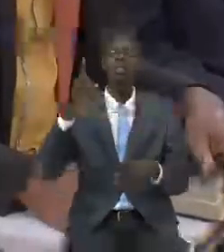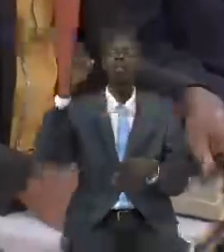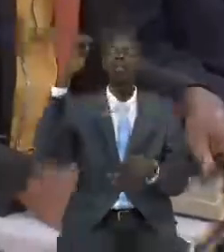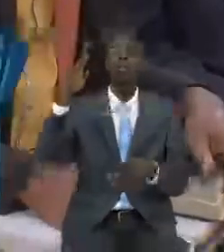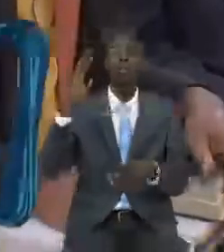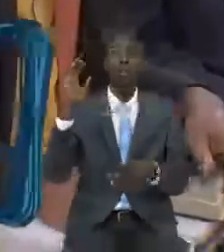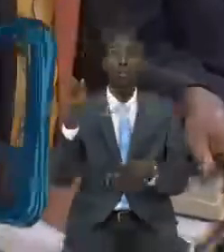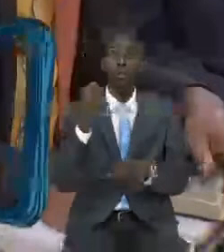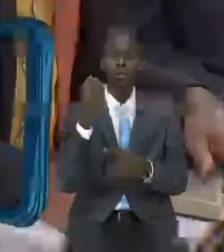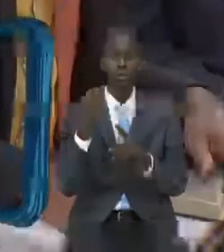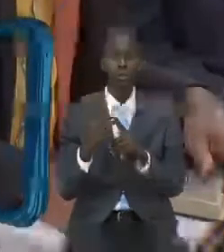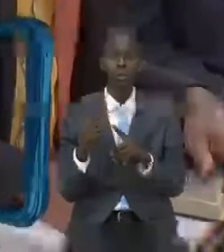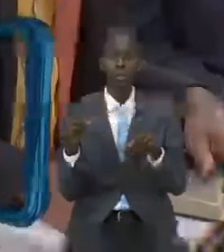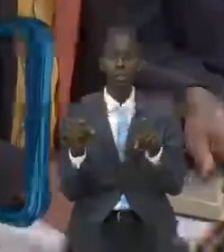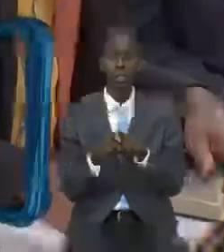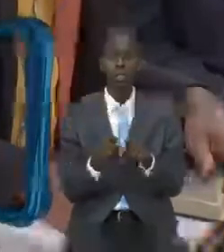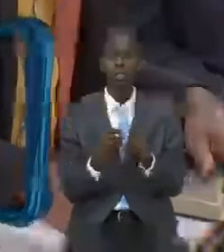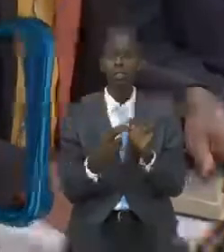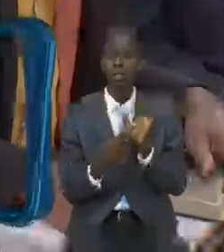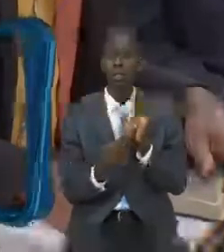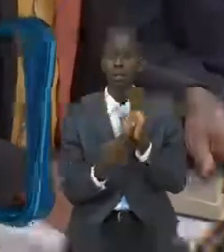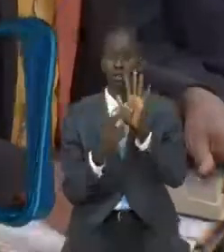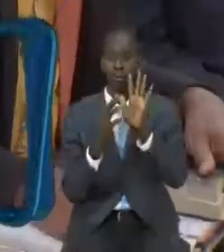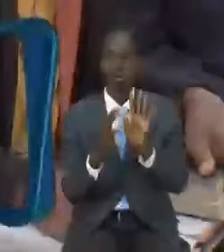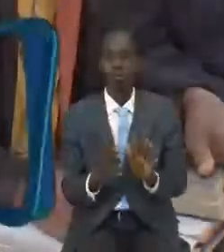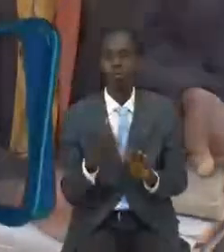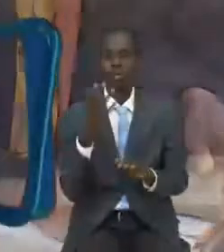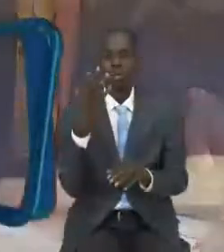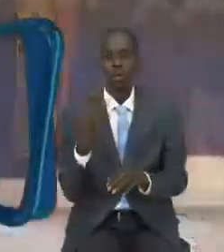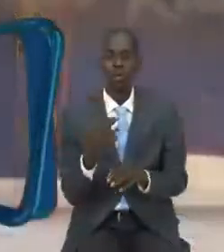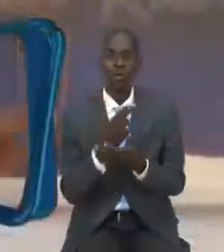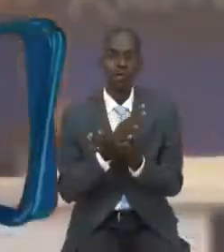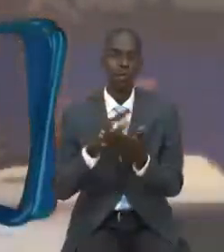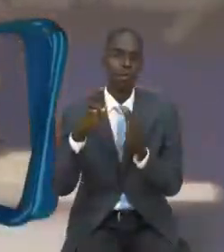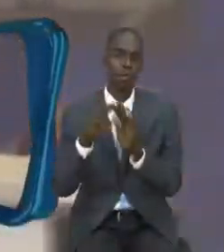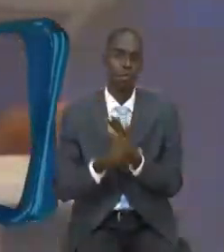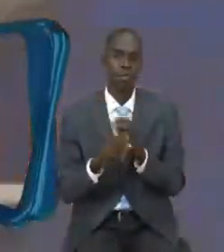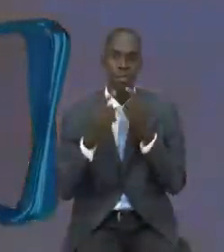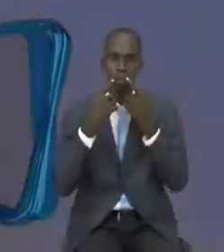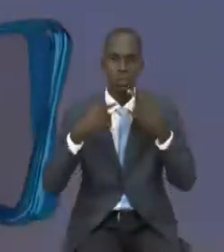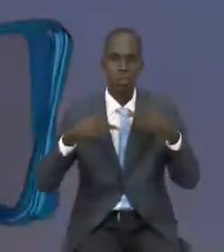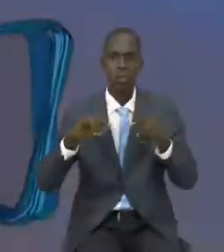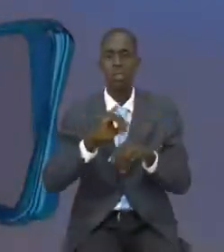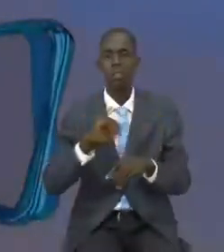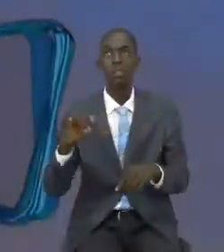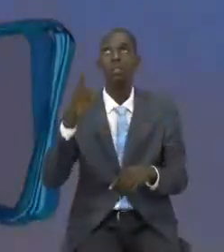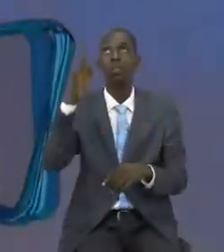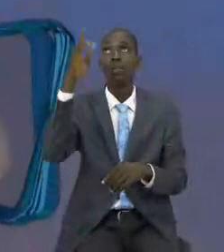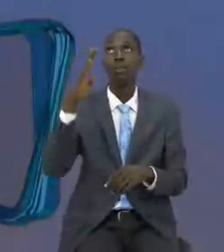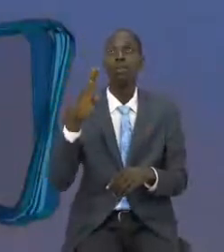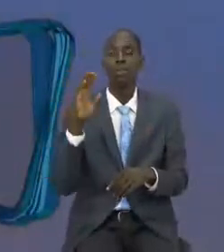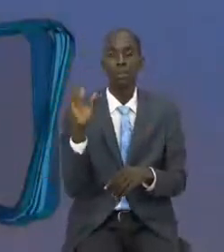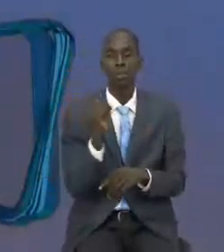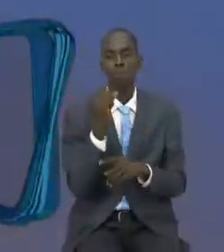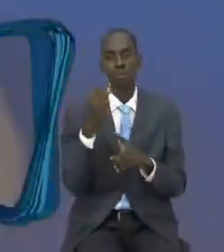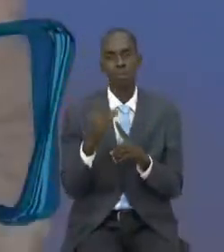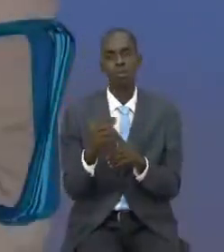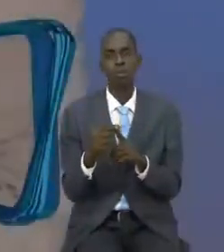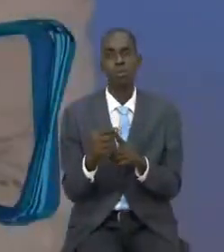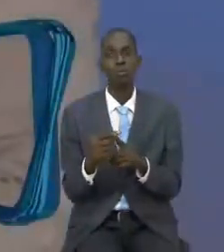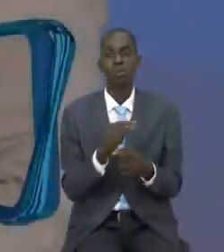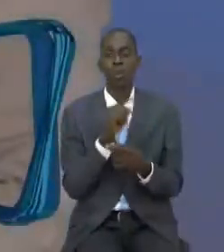word like ambassadors of holiness, declaring God's word. You know, when